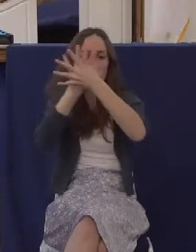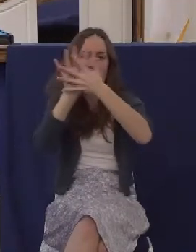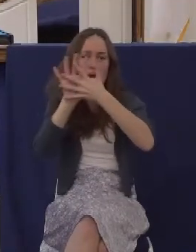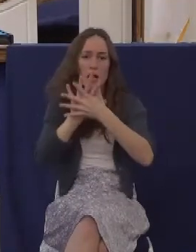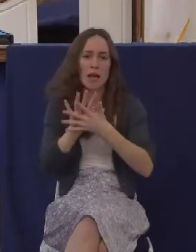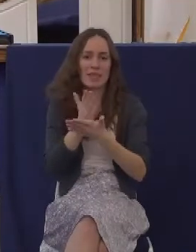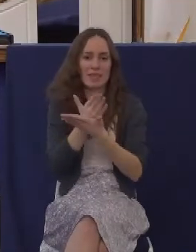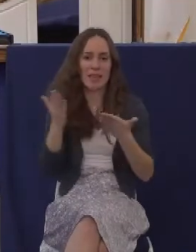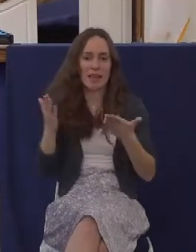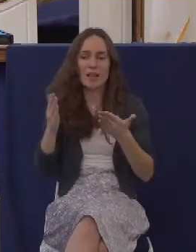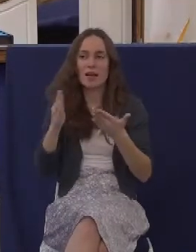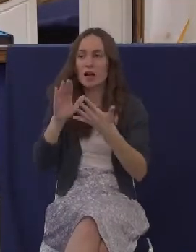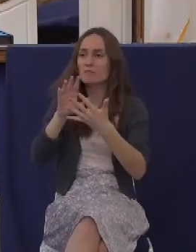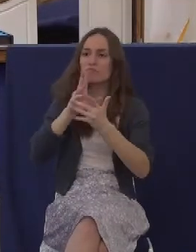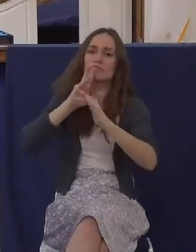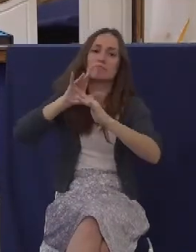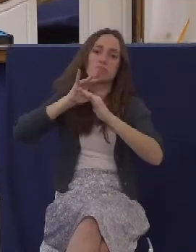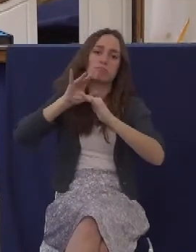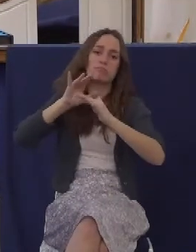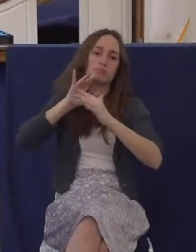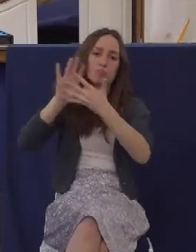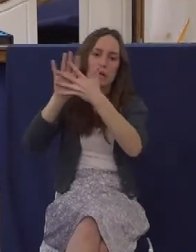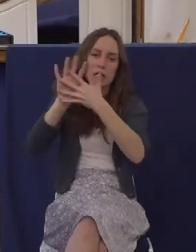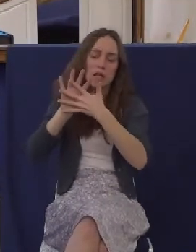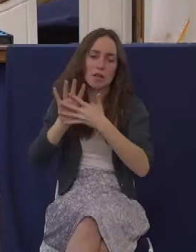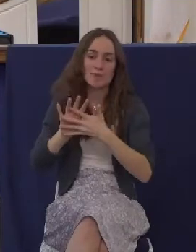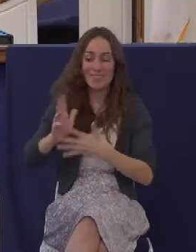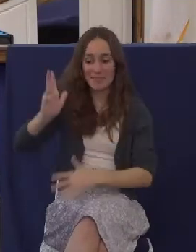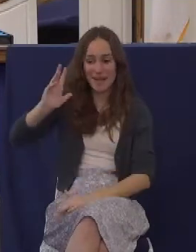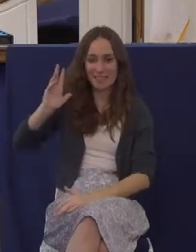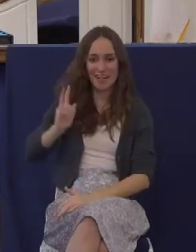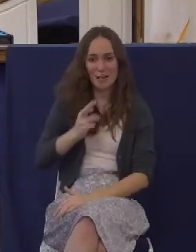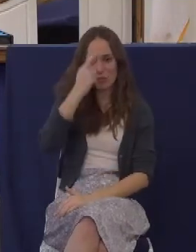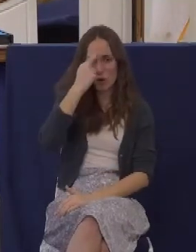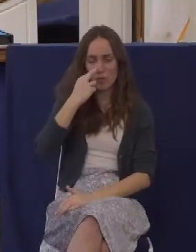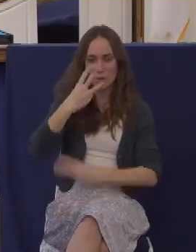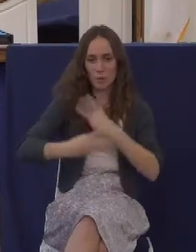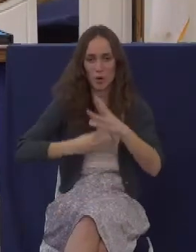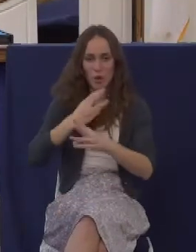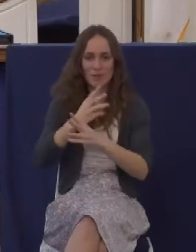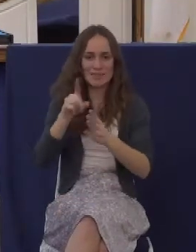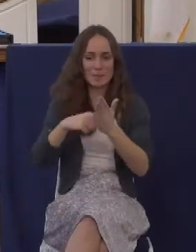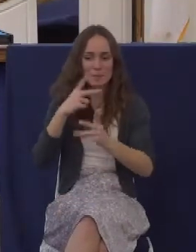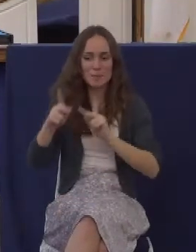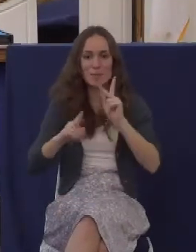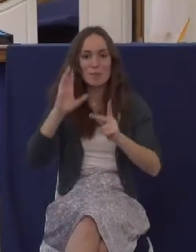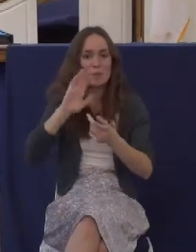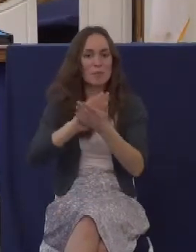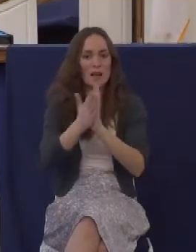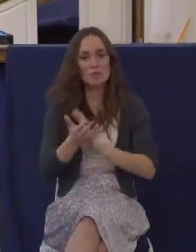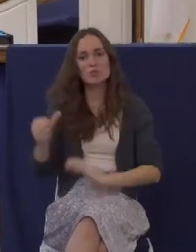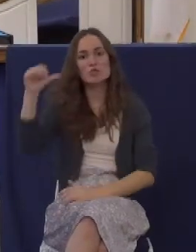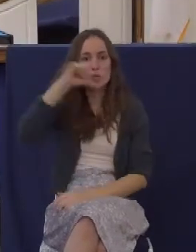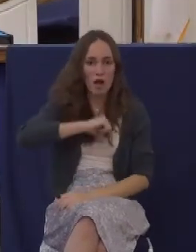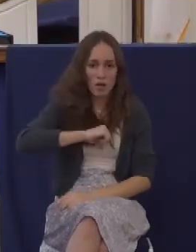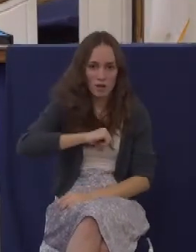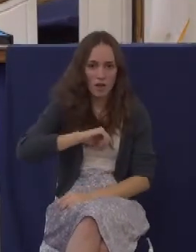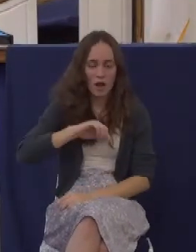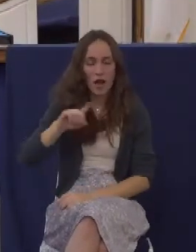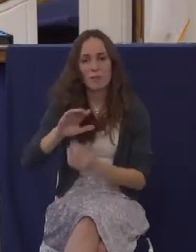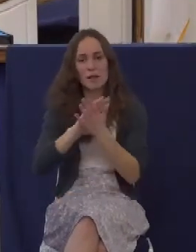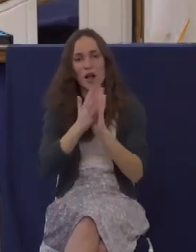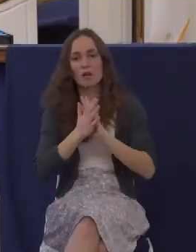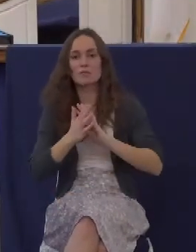And sometimes in some of these mystery religions in the Greco-Roman world, they would get drunk, and then they would get carried away, and then they thought